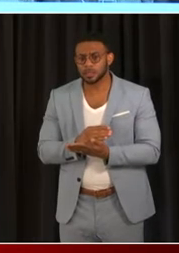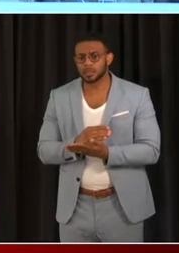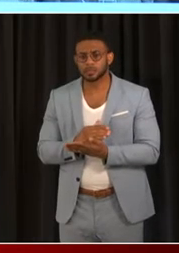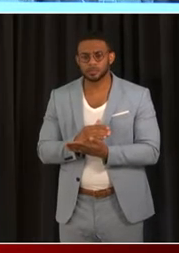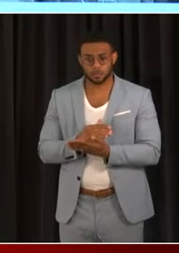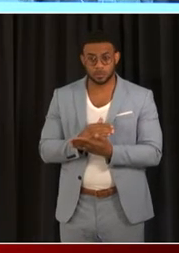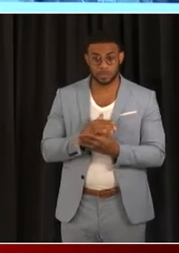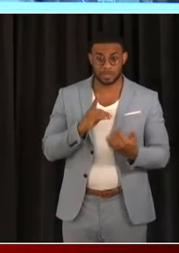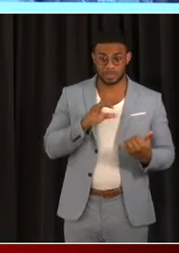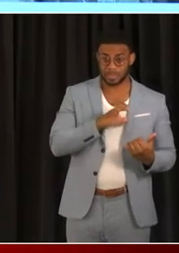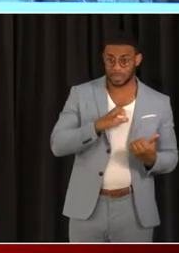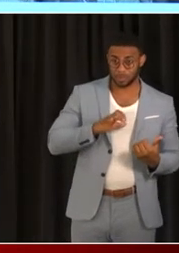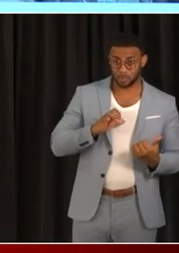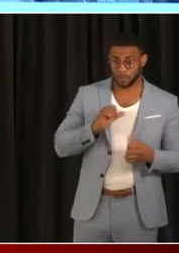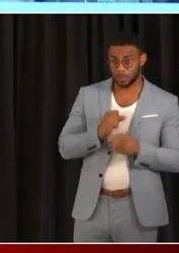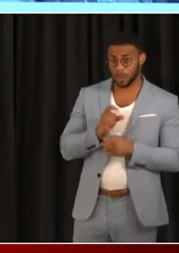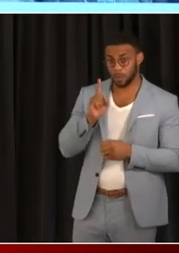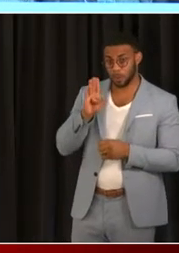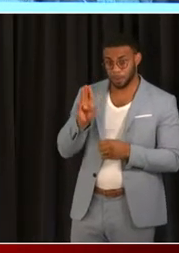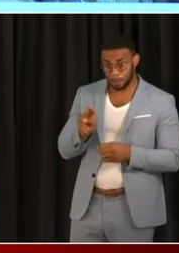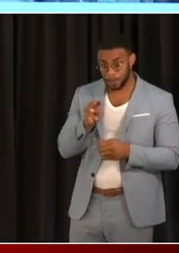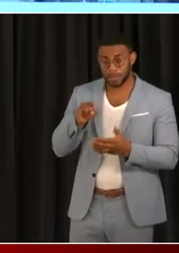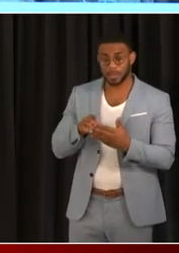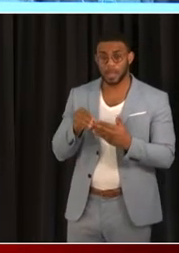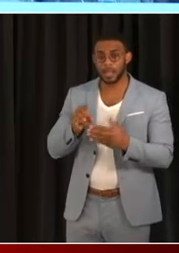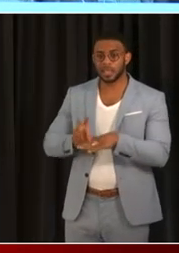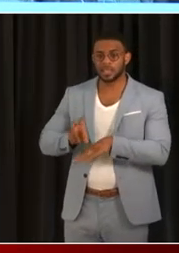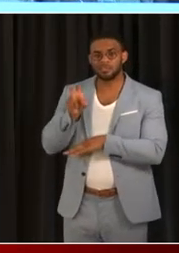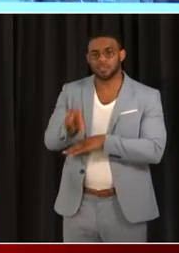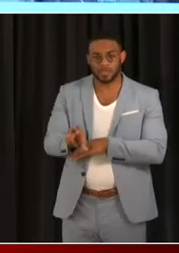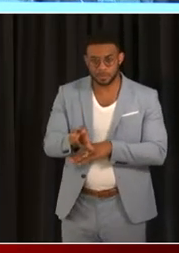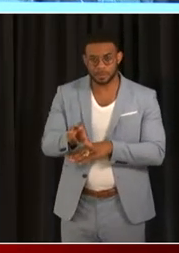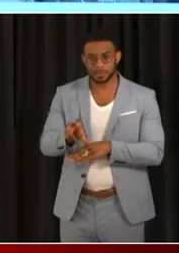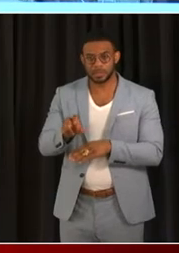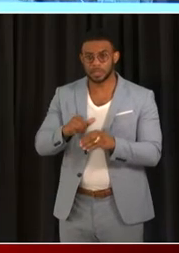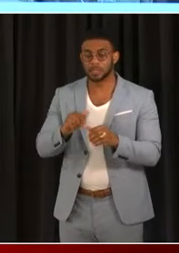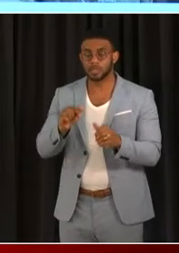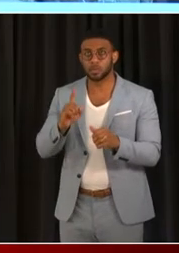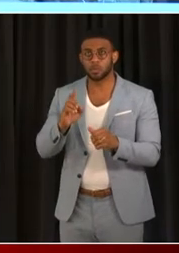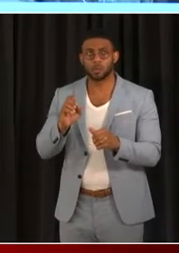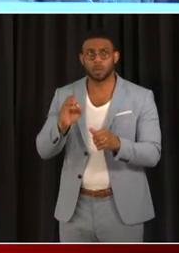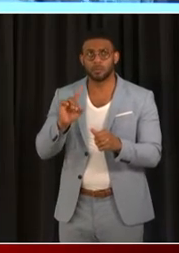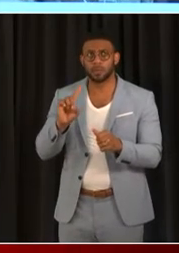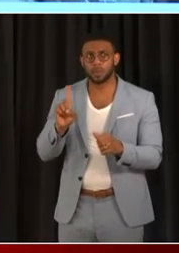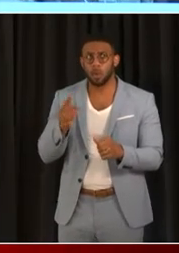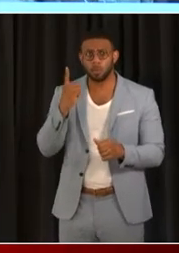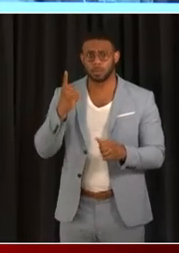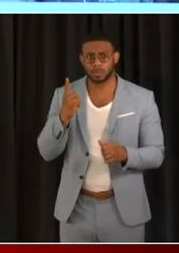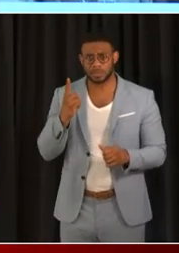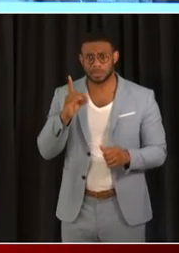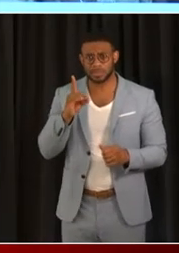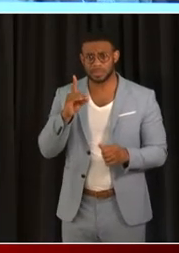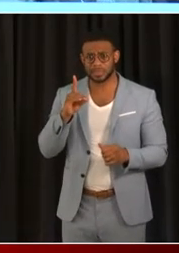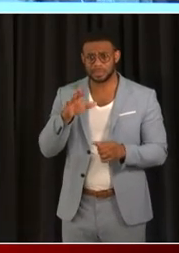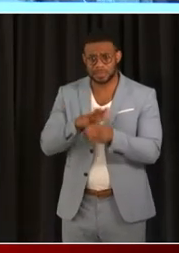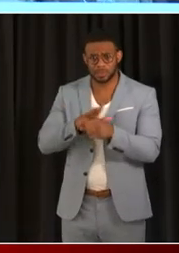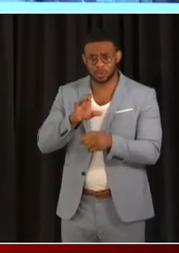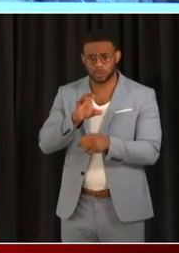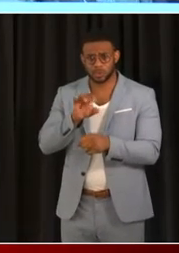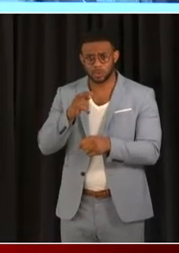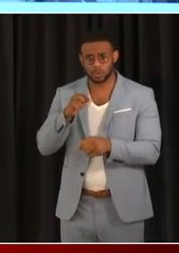the council, we made a $1 million investment in one of the only district chartered banks that we